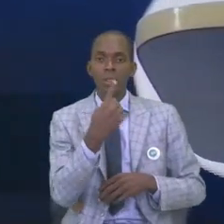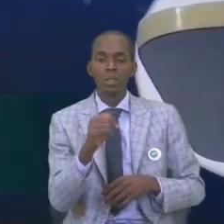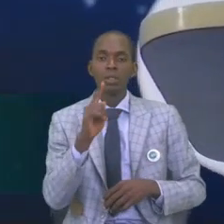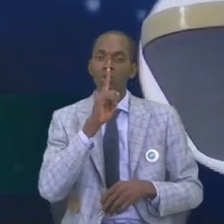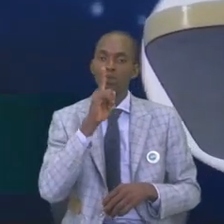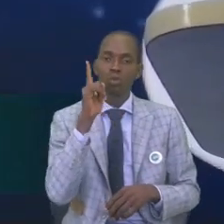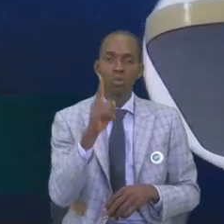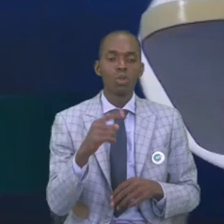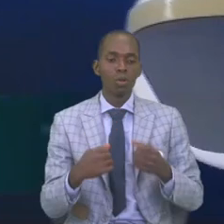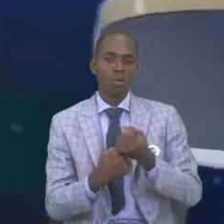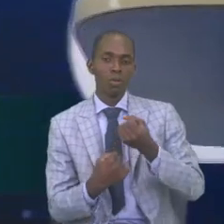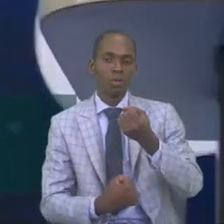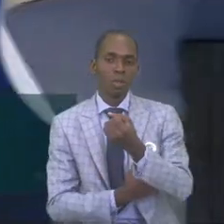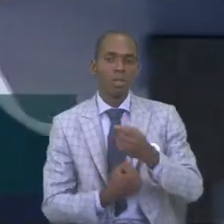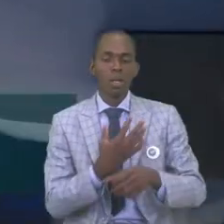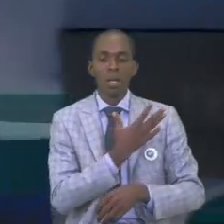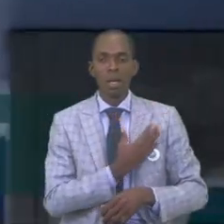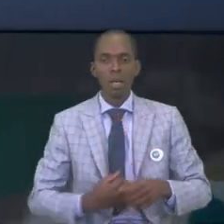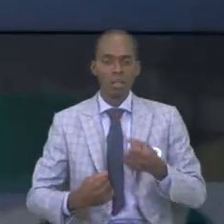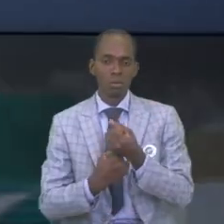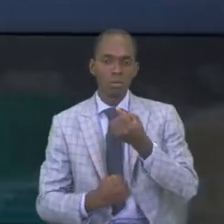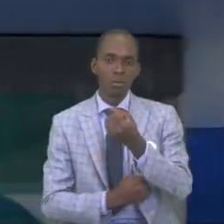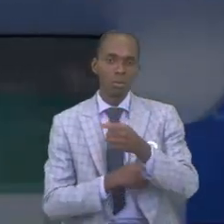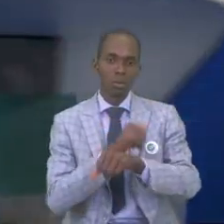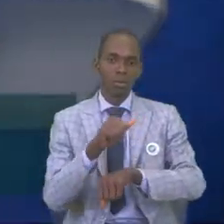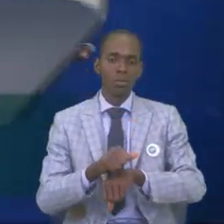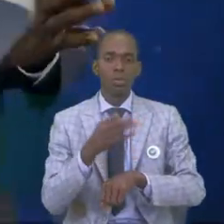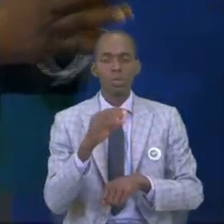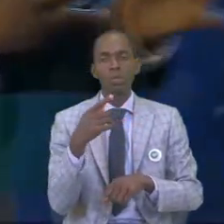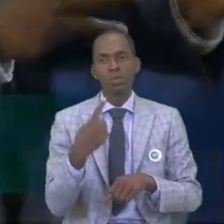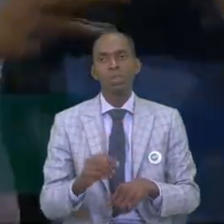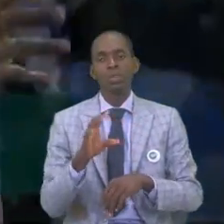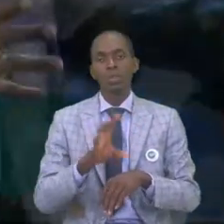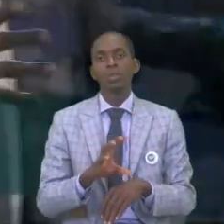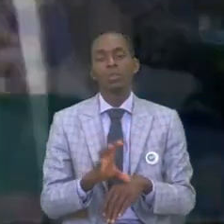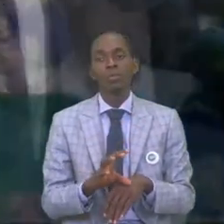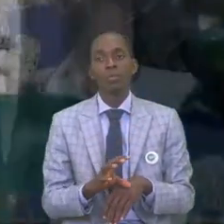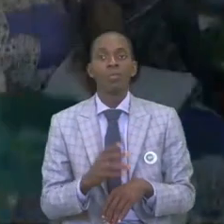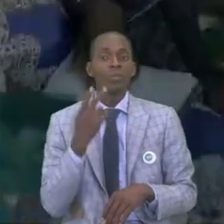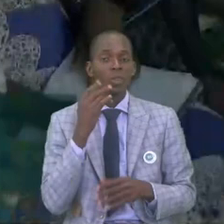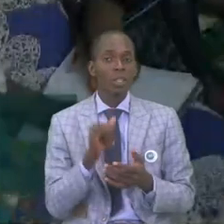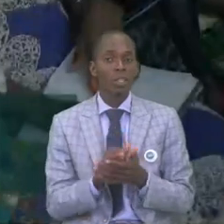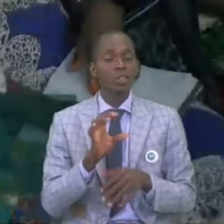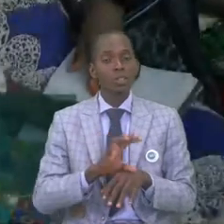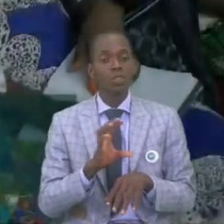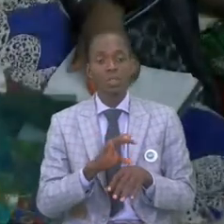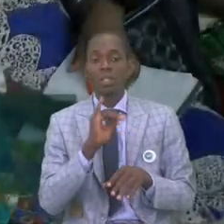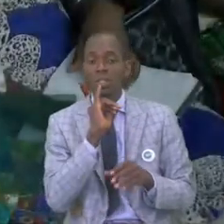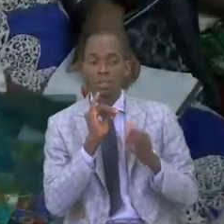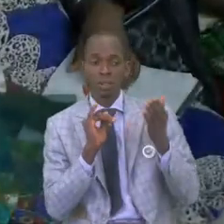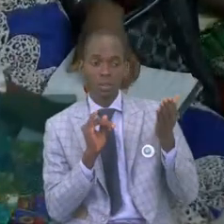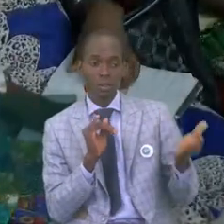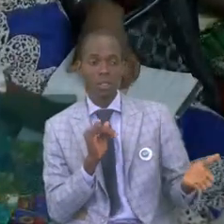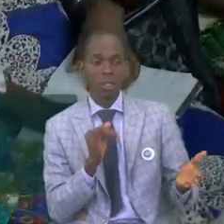and cornerstone of the church. It says, you see, the church is there, and He is